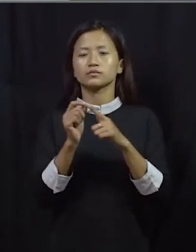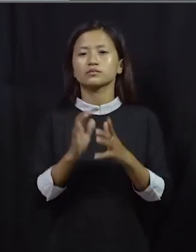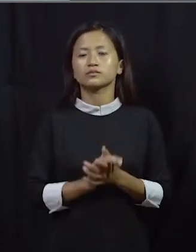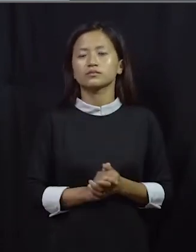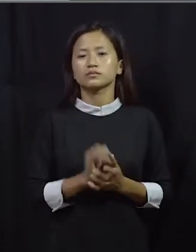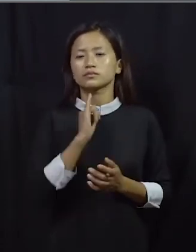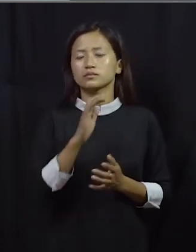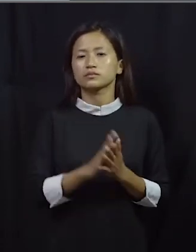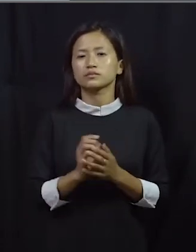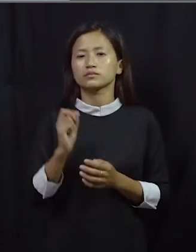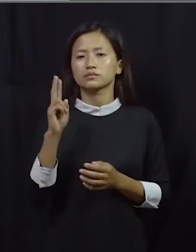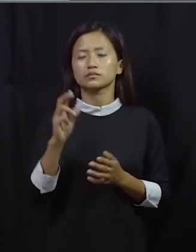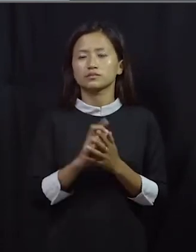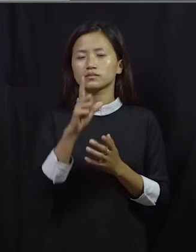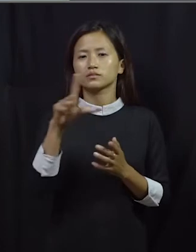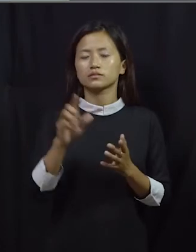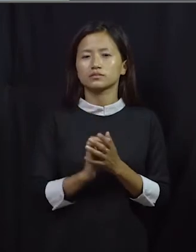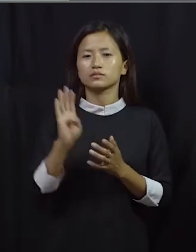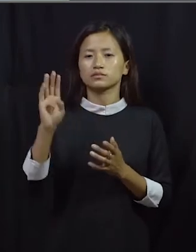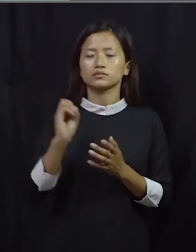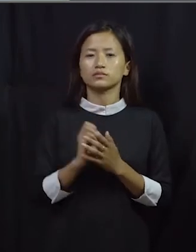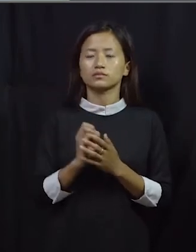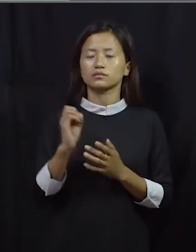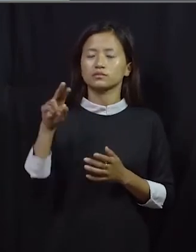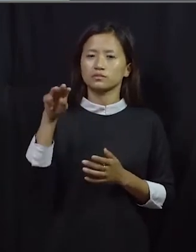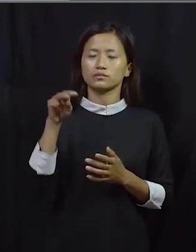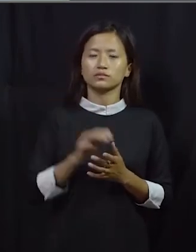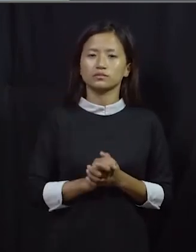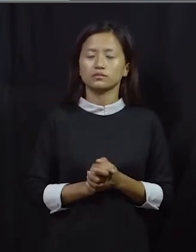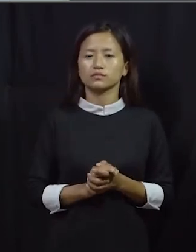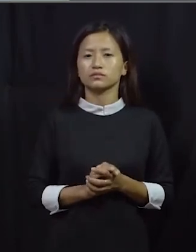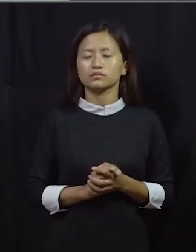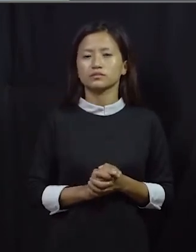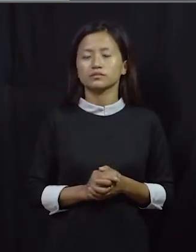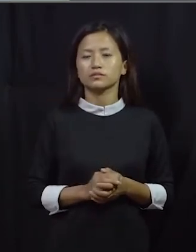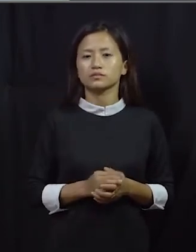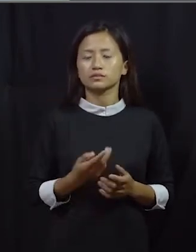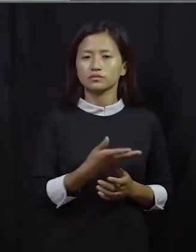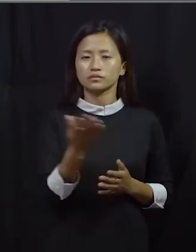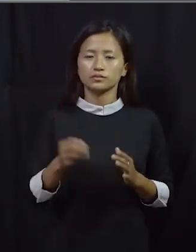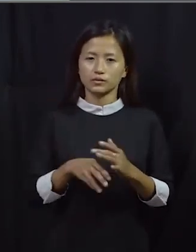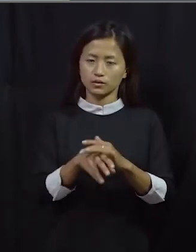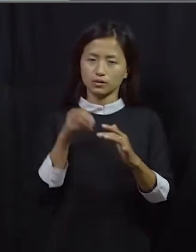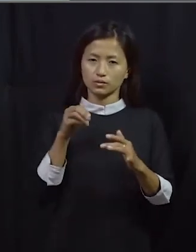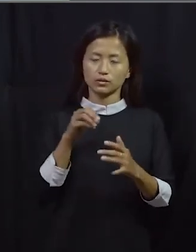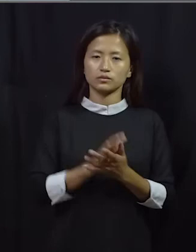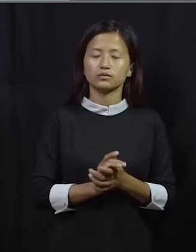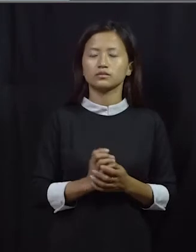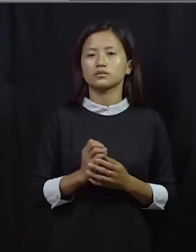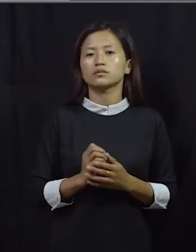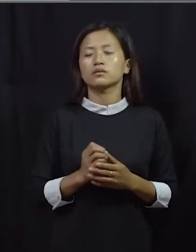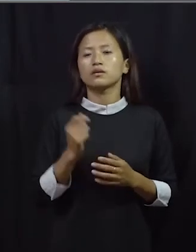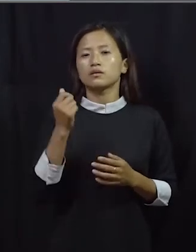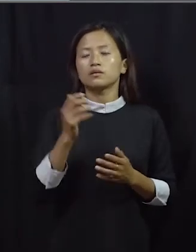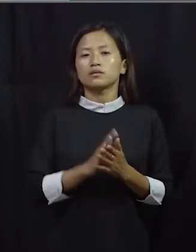capital is 2,40,000 for X and 3 lakhs for Y. There was a withdrawal of 7 amount by